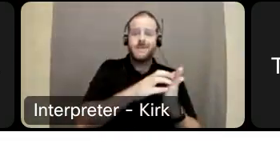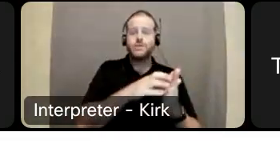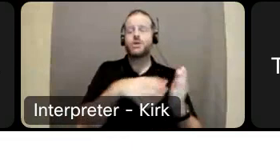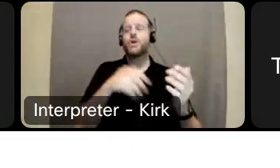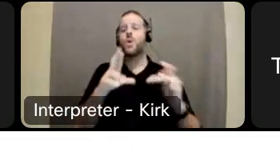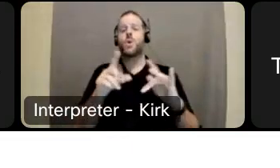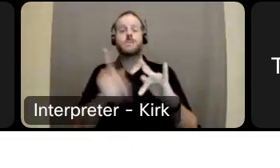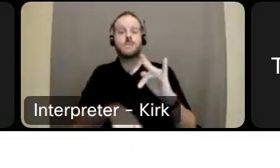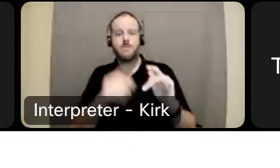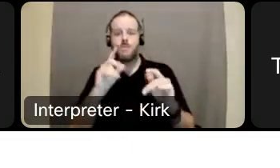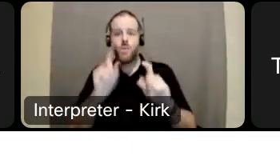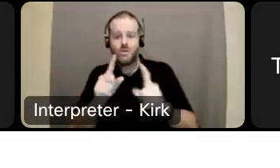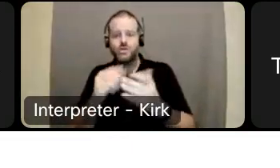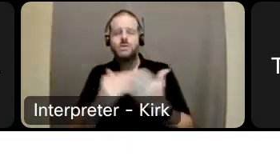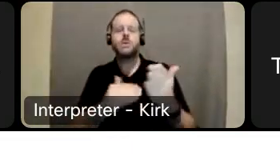or pages,